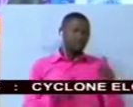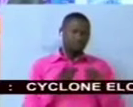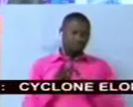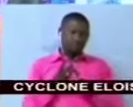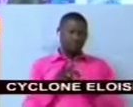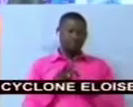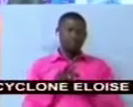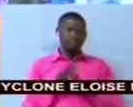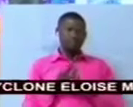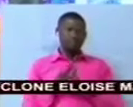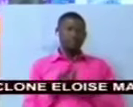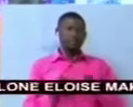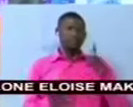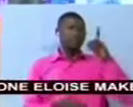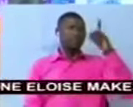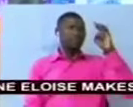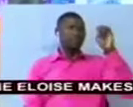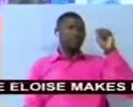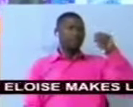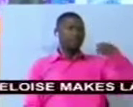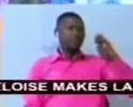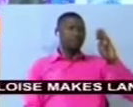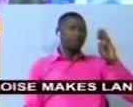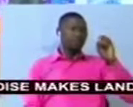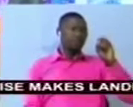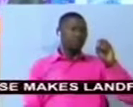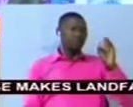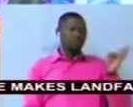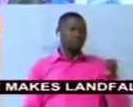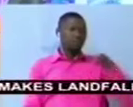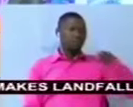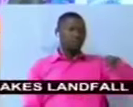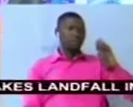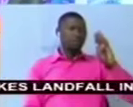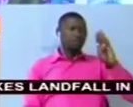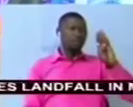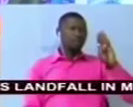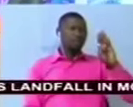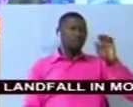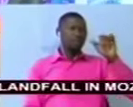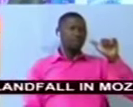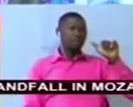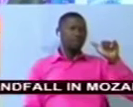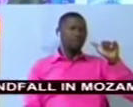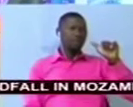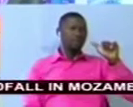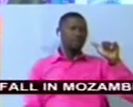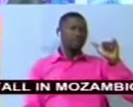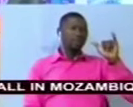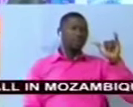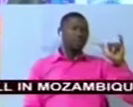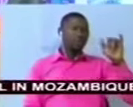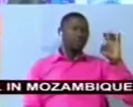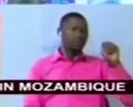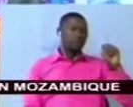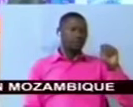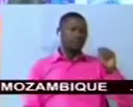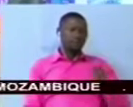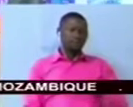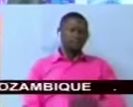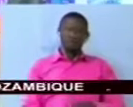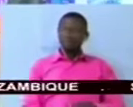Dembo Mbaye. Dembo Mbaye. Mr.